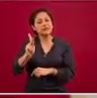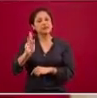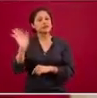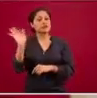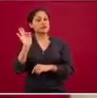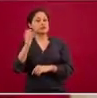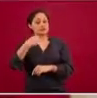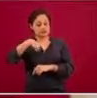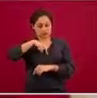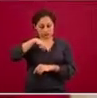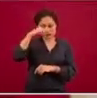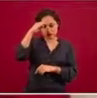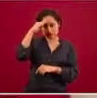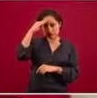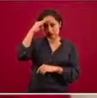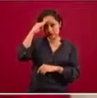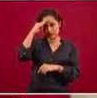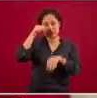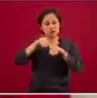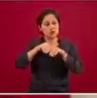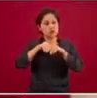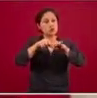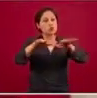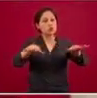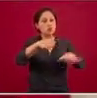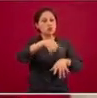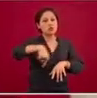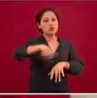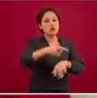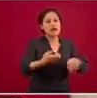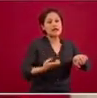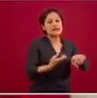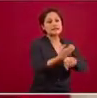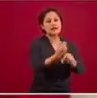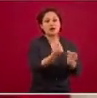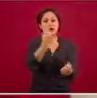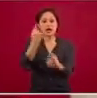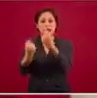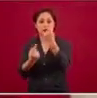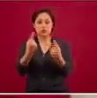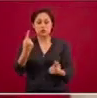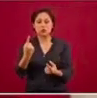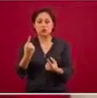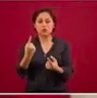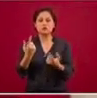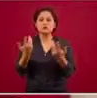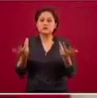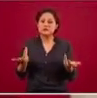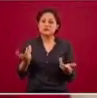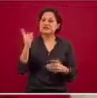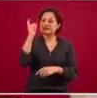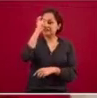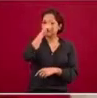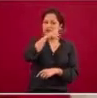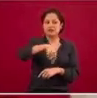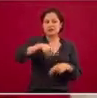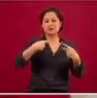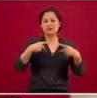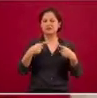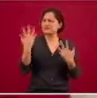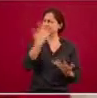bring some confusion to the population. It could be not that clear because in the end, the